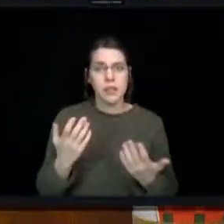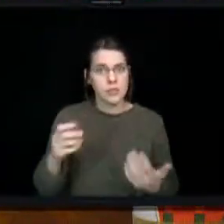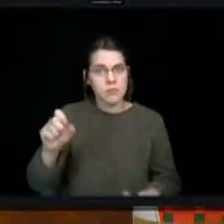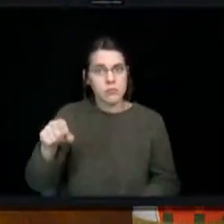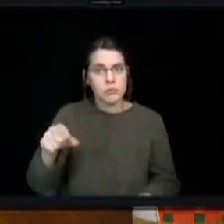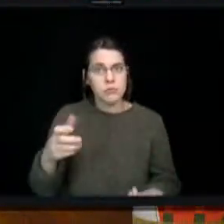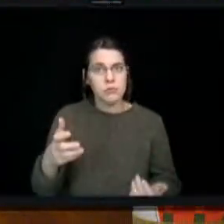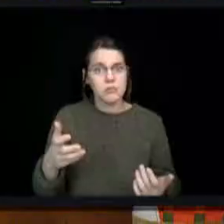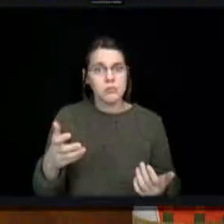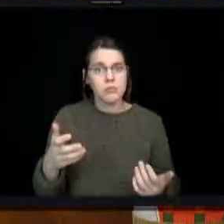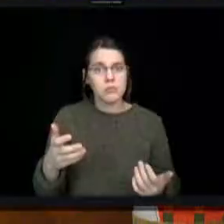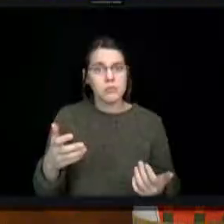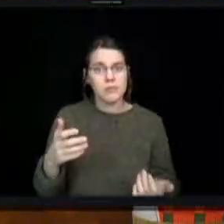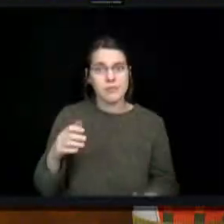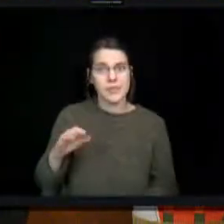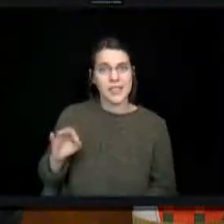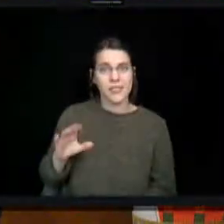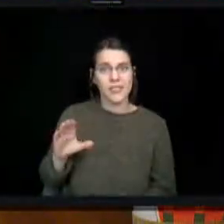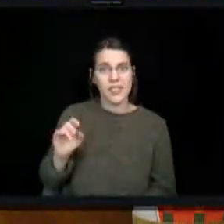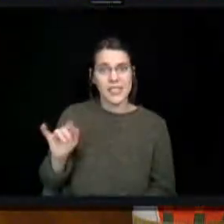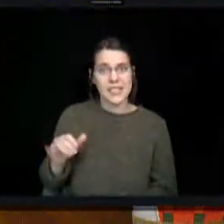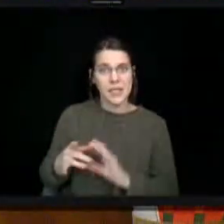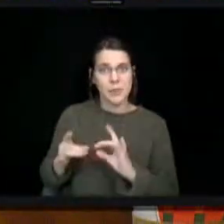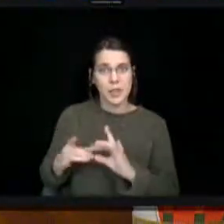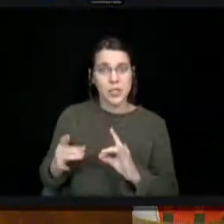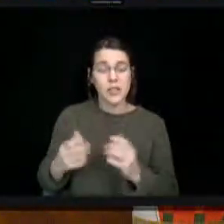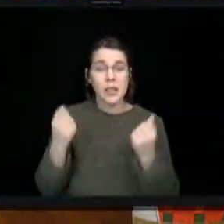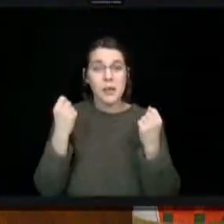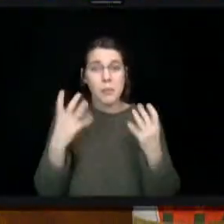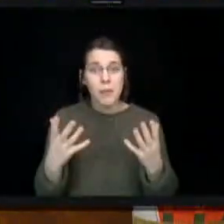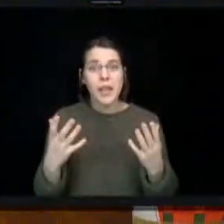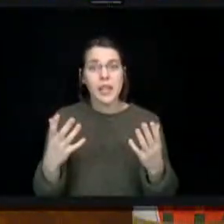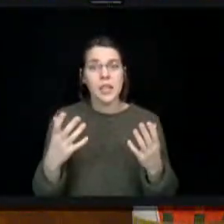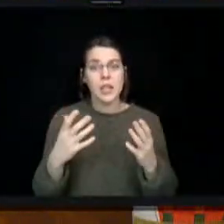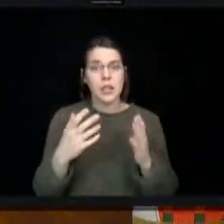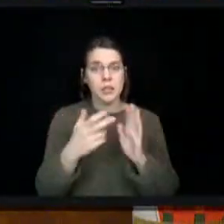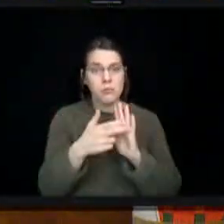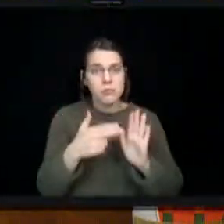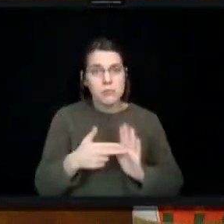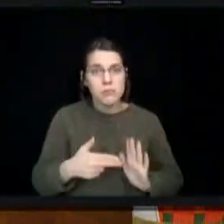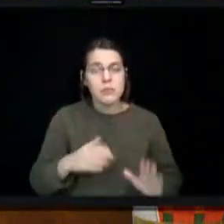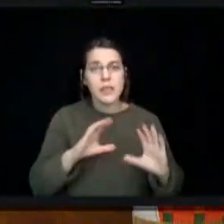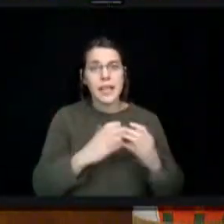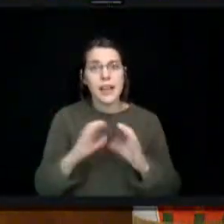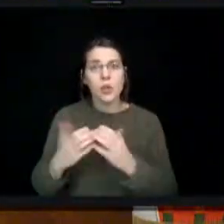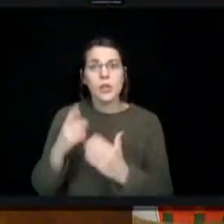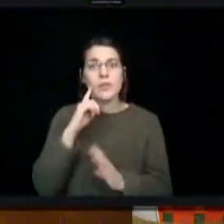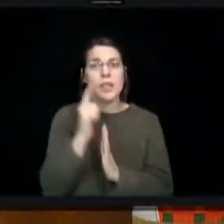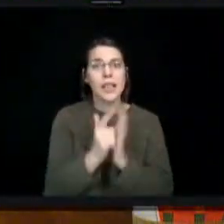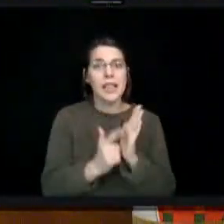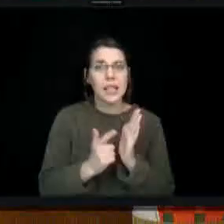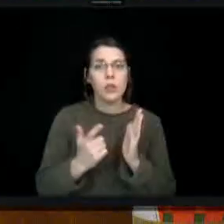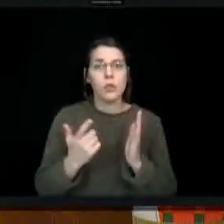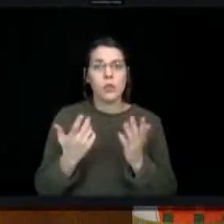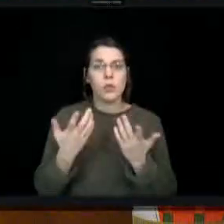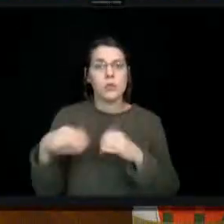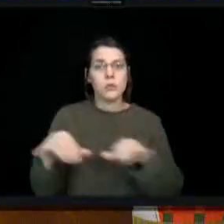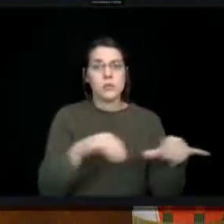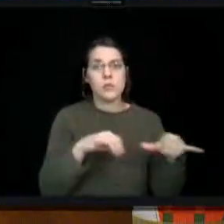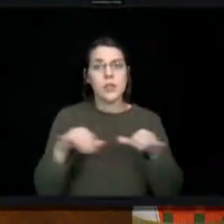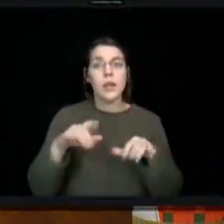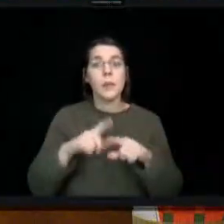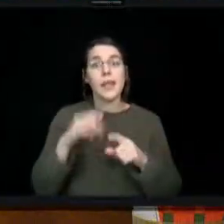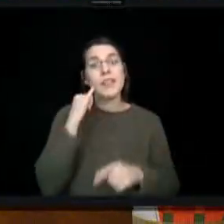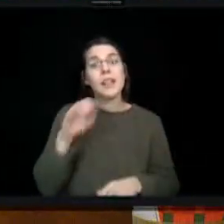to Felicity's point, a number of defined categories as it relates to legal precedent, et cetera. But if there are other trends that businesses within